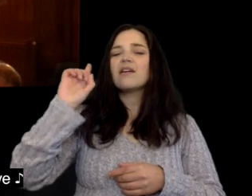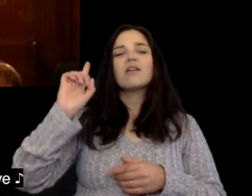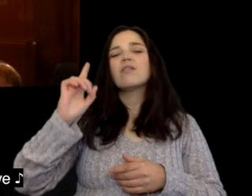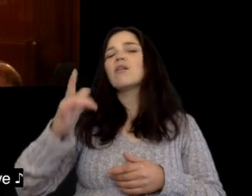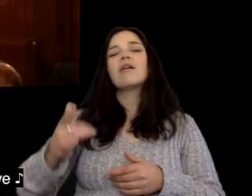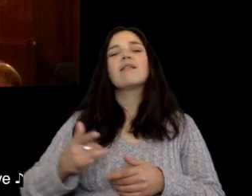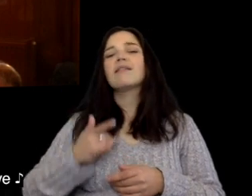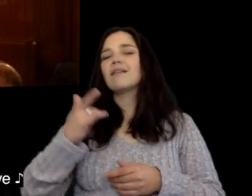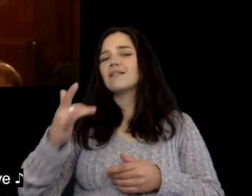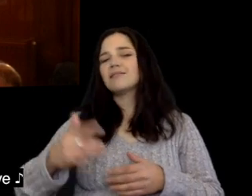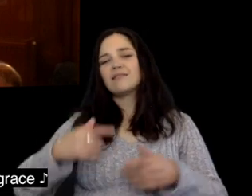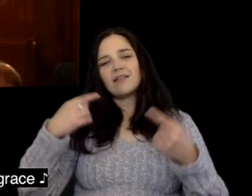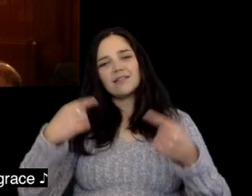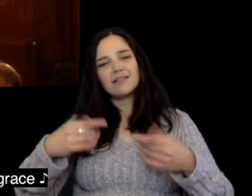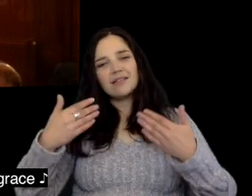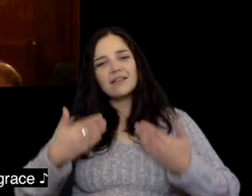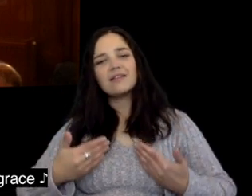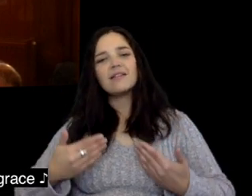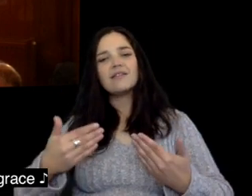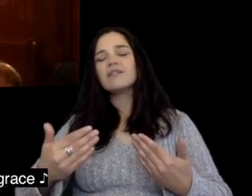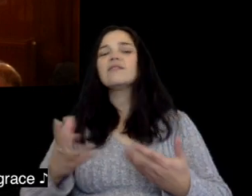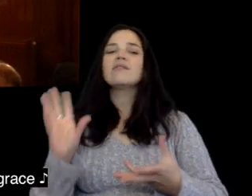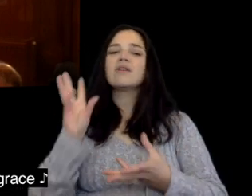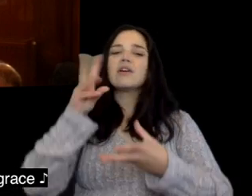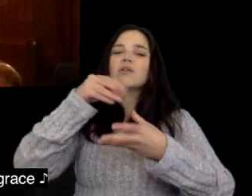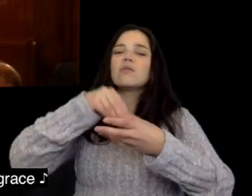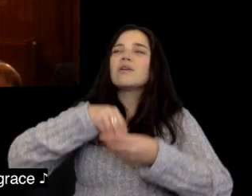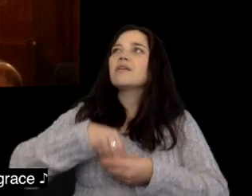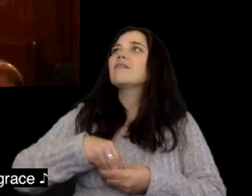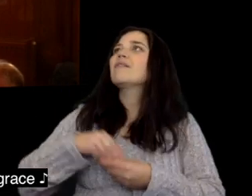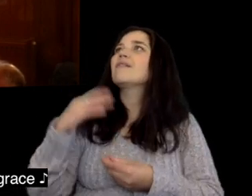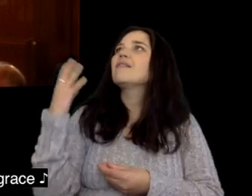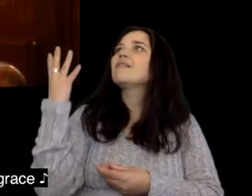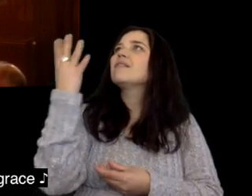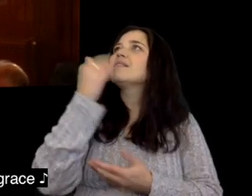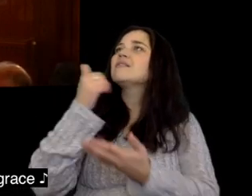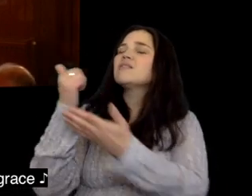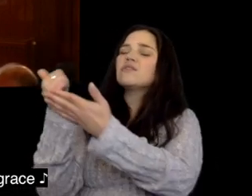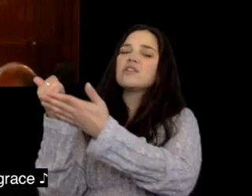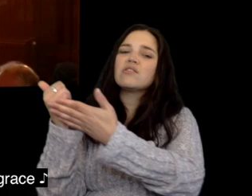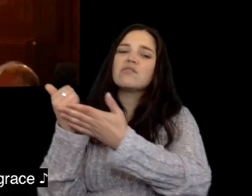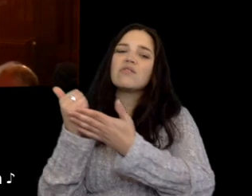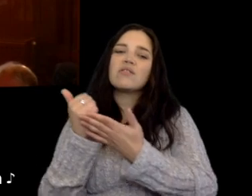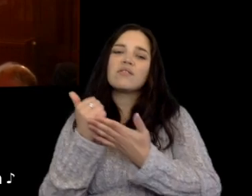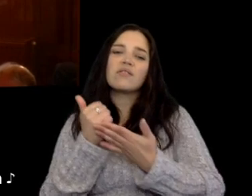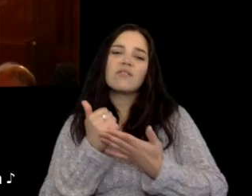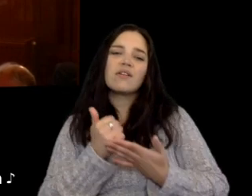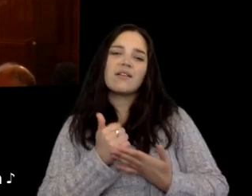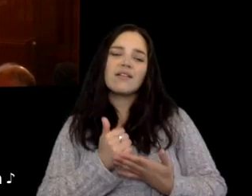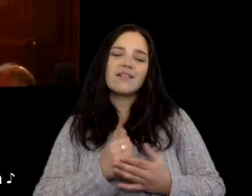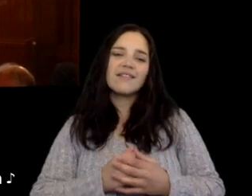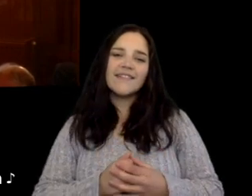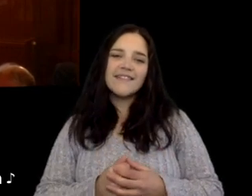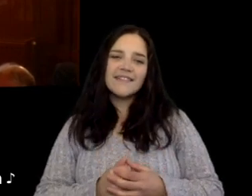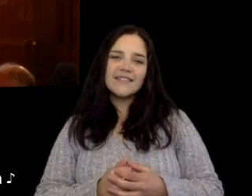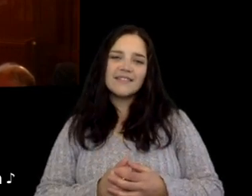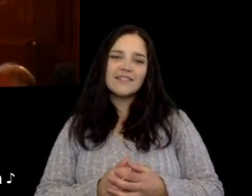way. Now God let us live with Him the sphere